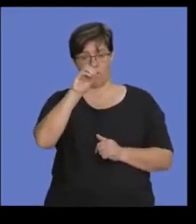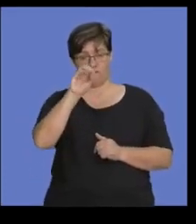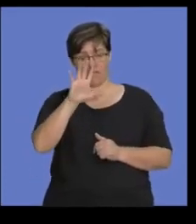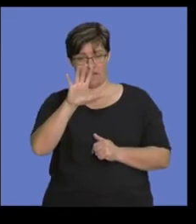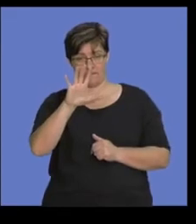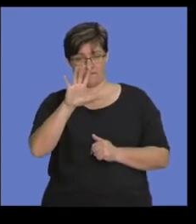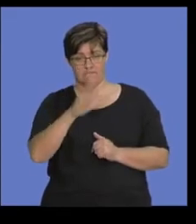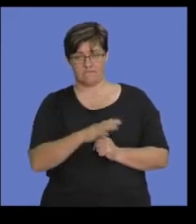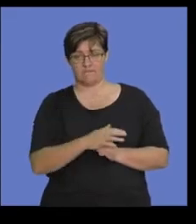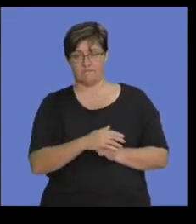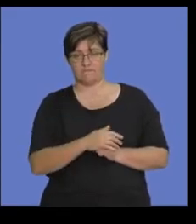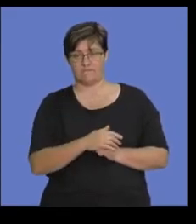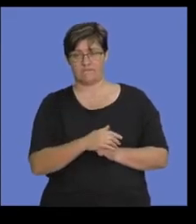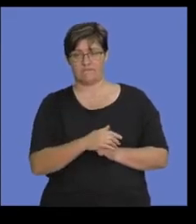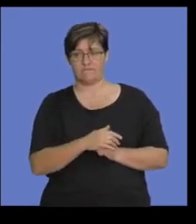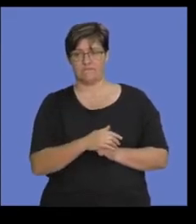105,000.